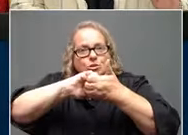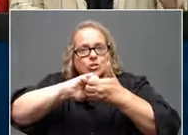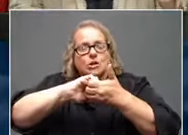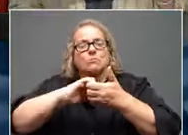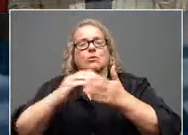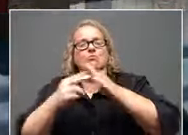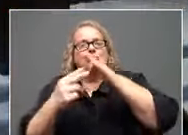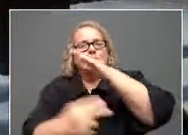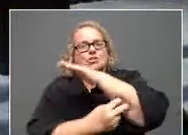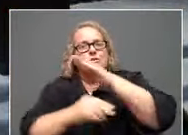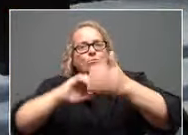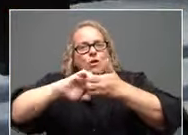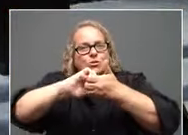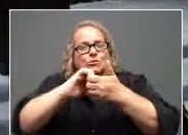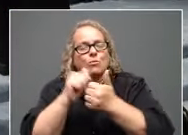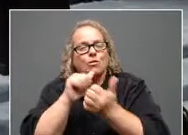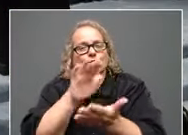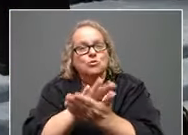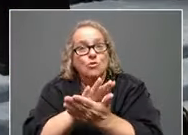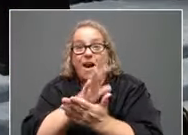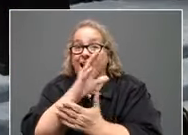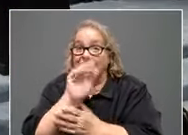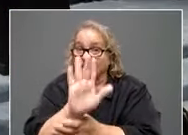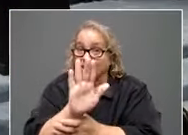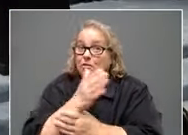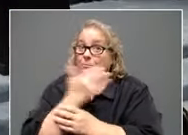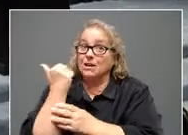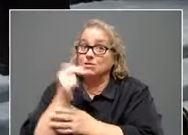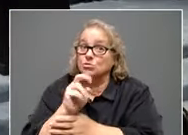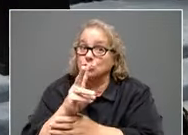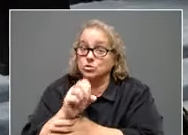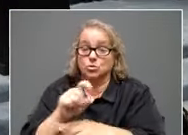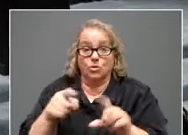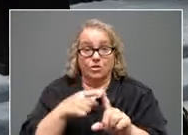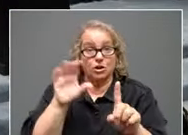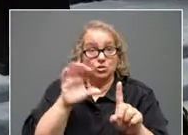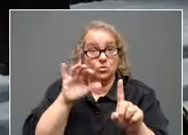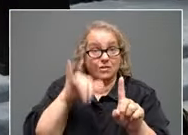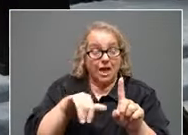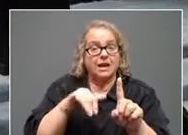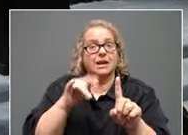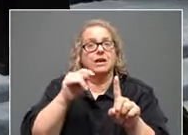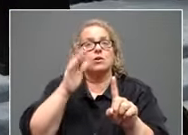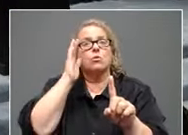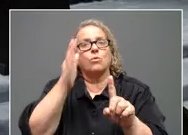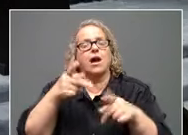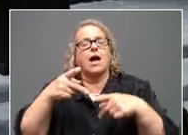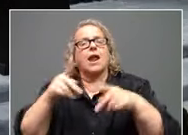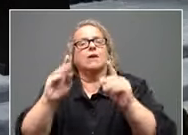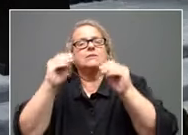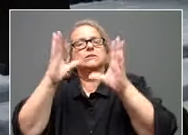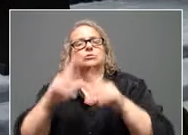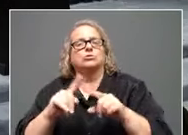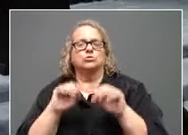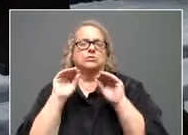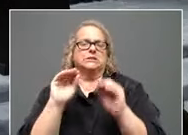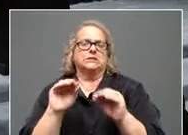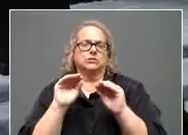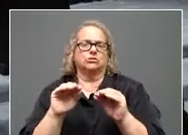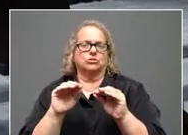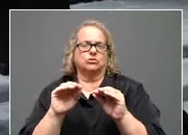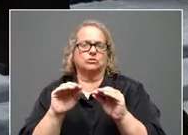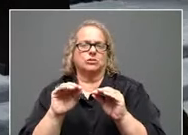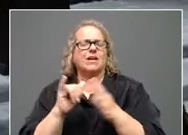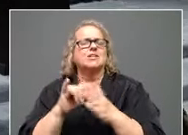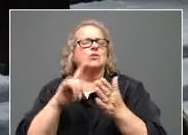schools. And here's the best news: when they do that, it frees up teachers to teach, which is what we want happening, and making